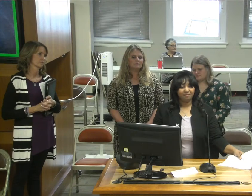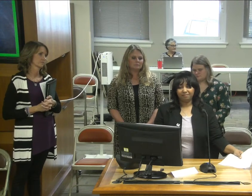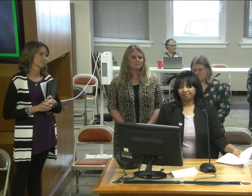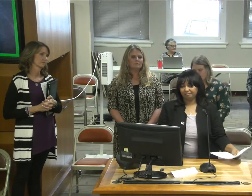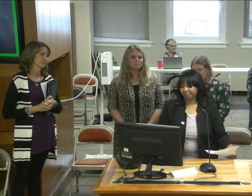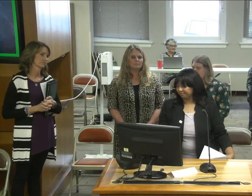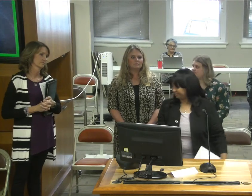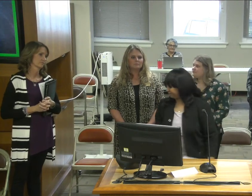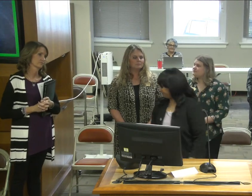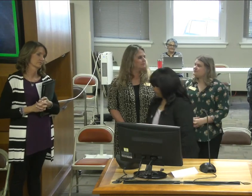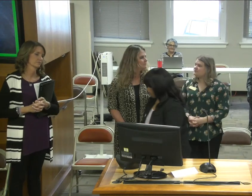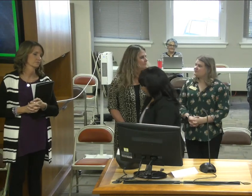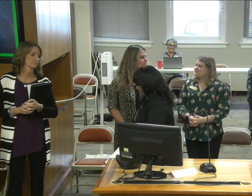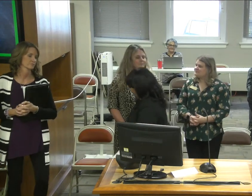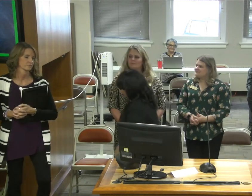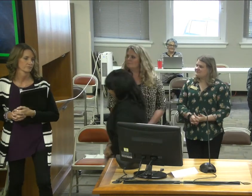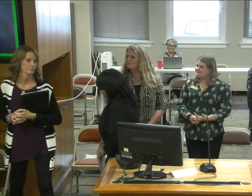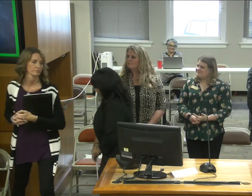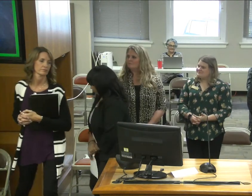speech